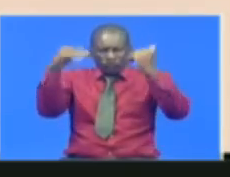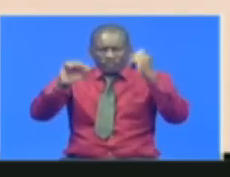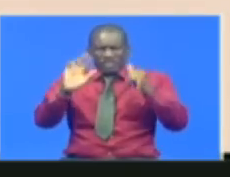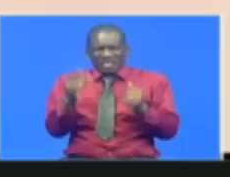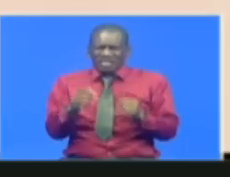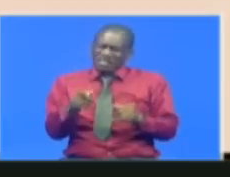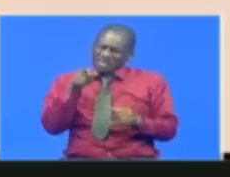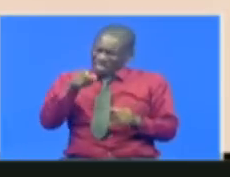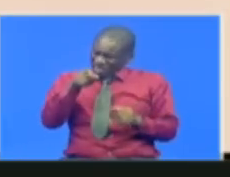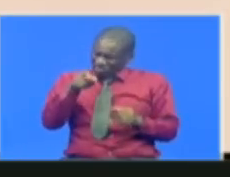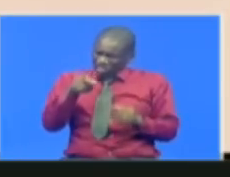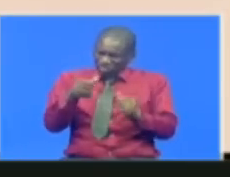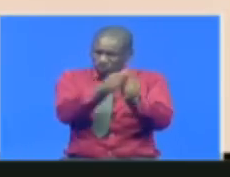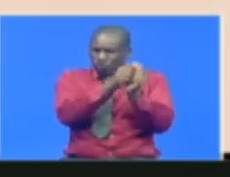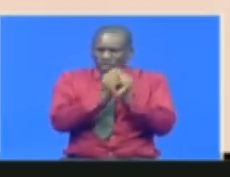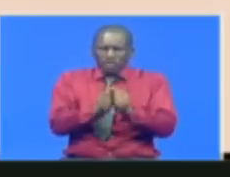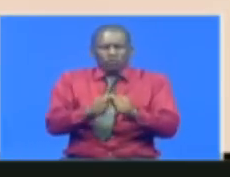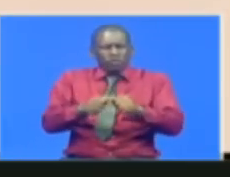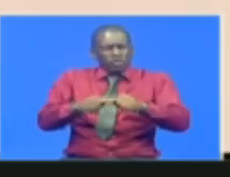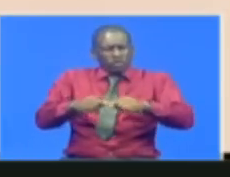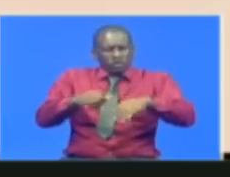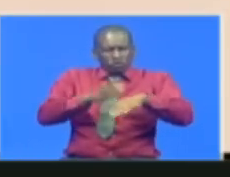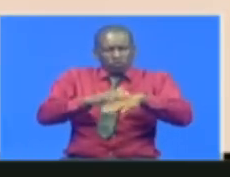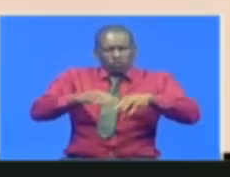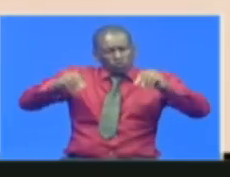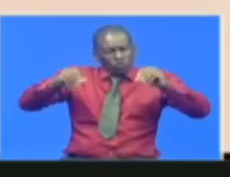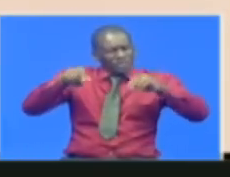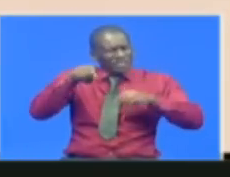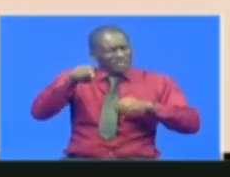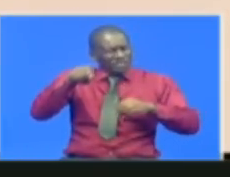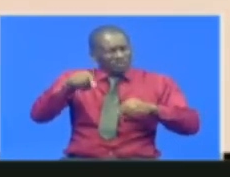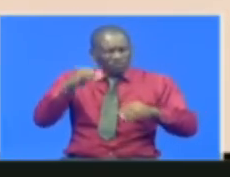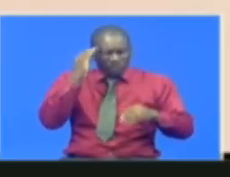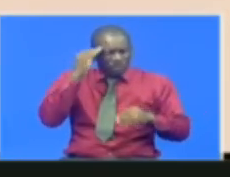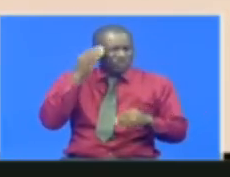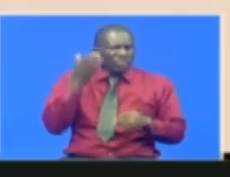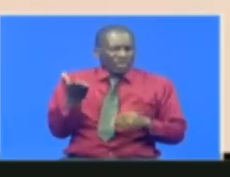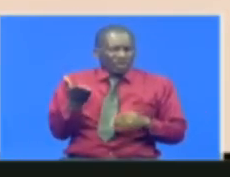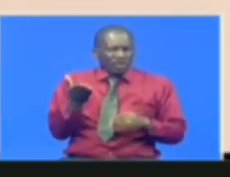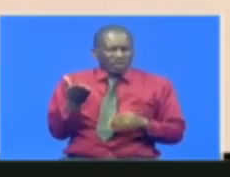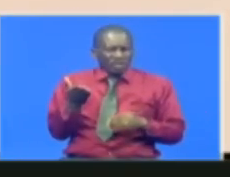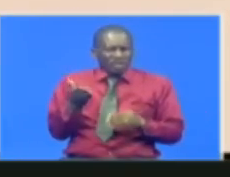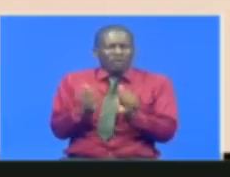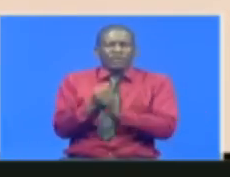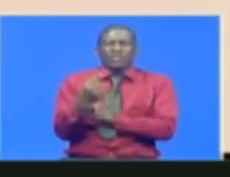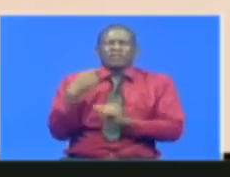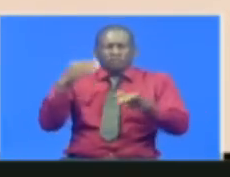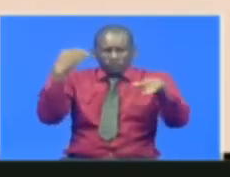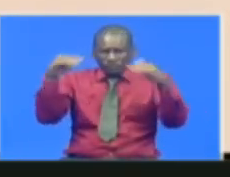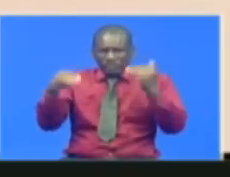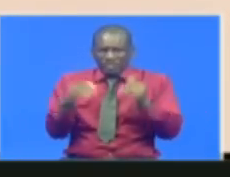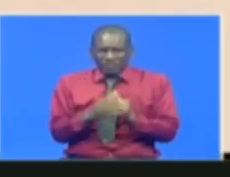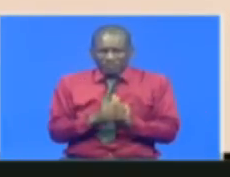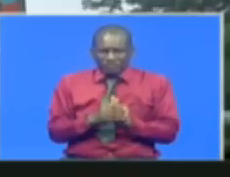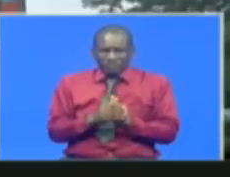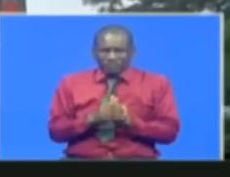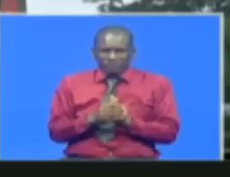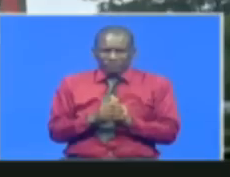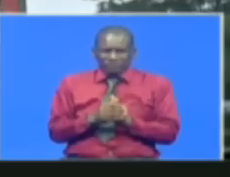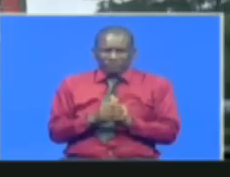has been accompanied by due diligence in terms of getting the requisite